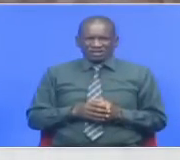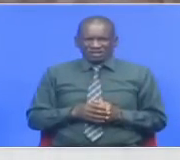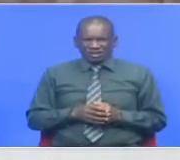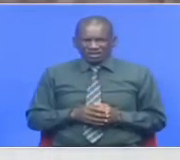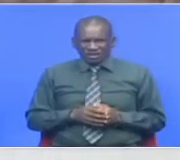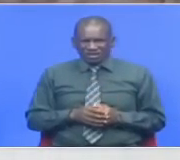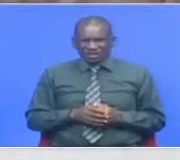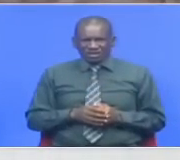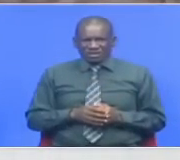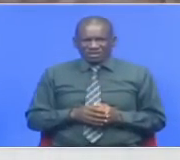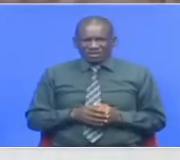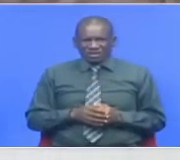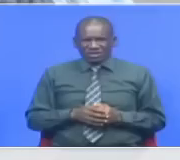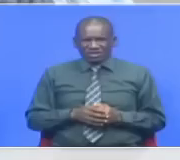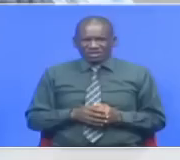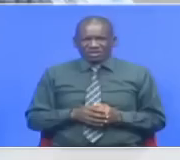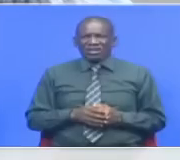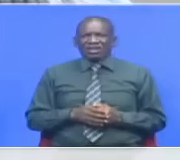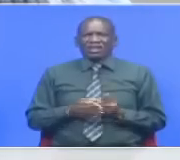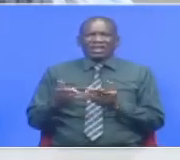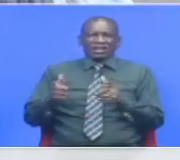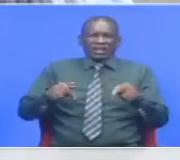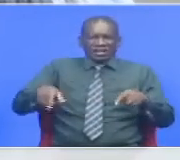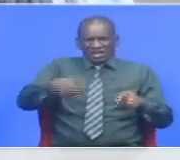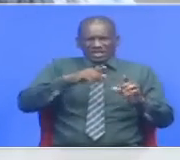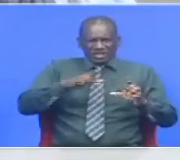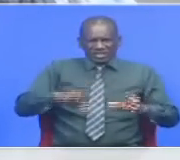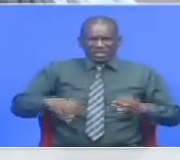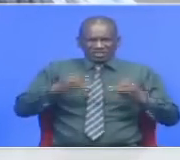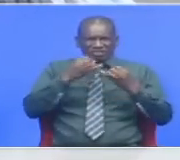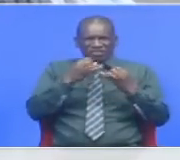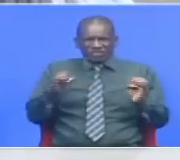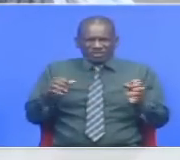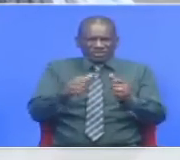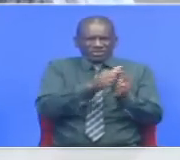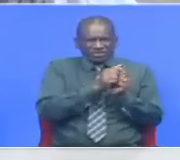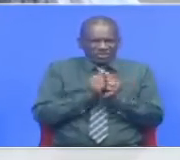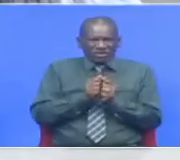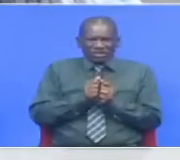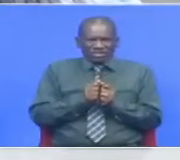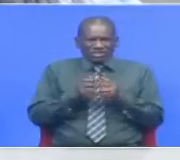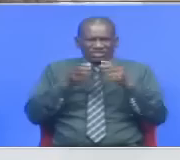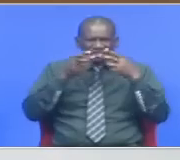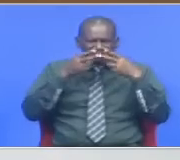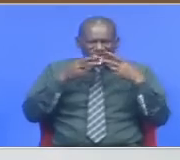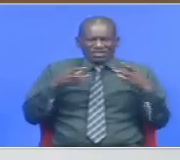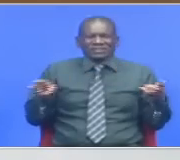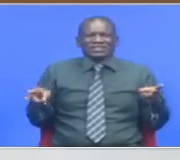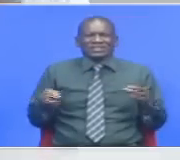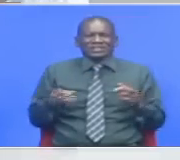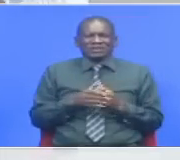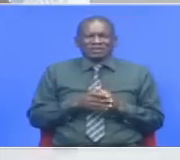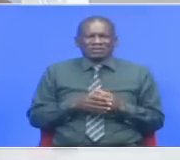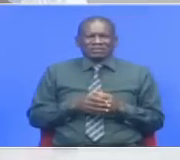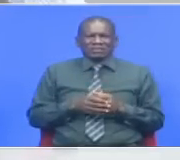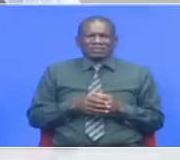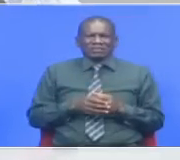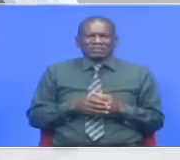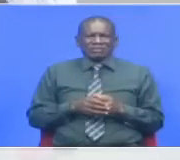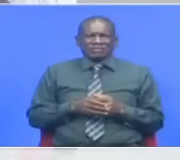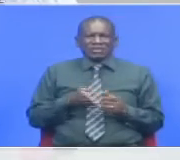Natukae na uhuru pamoja na amani.